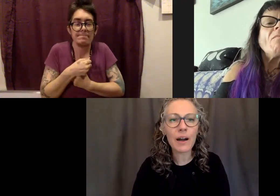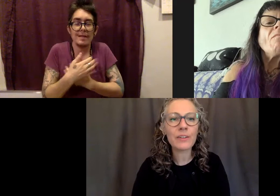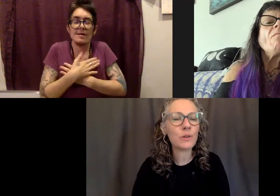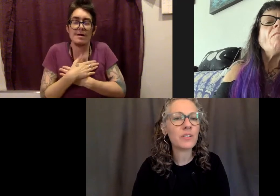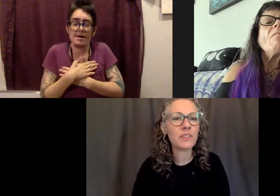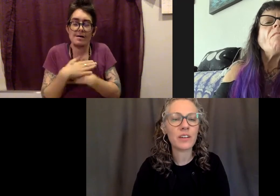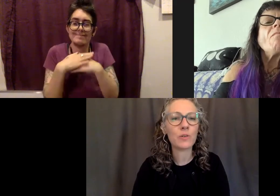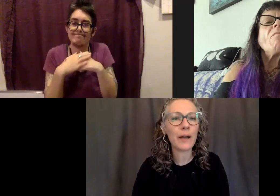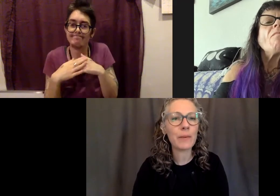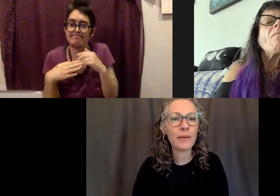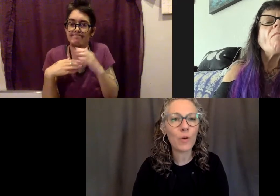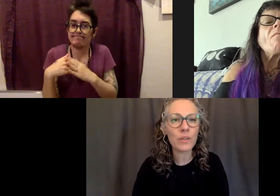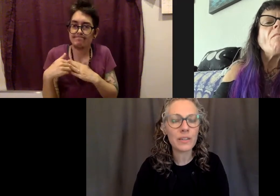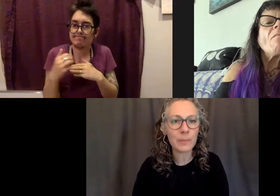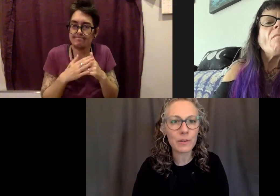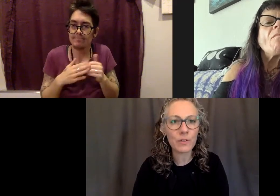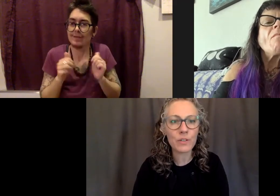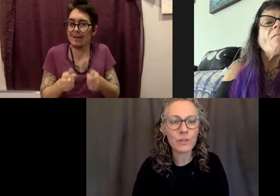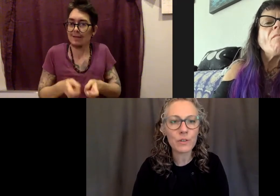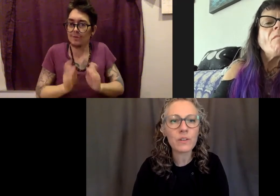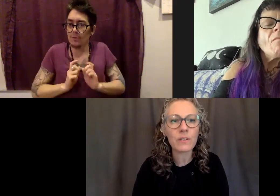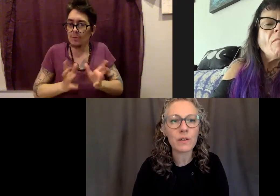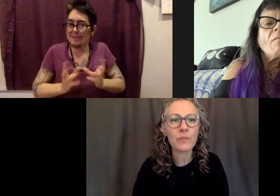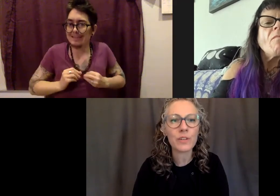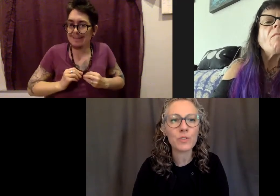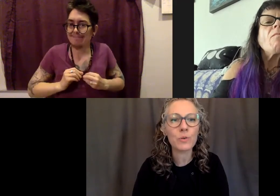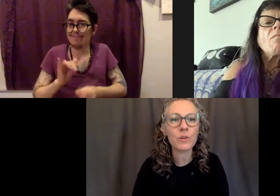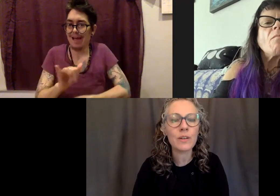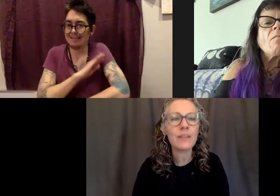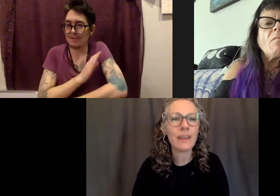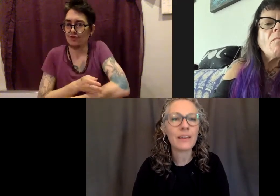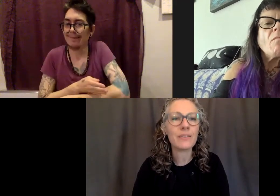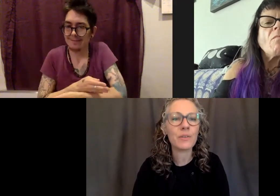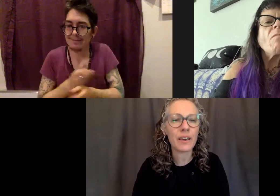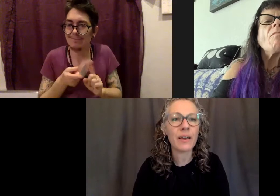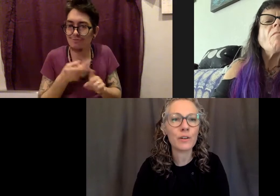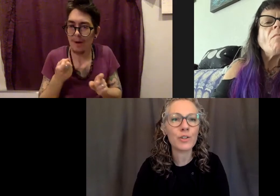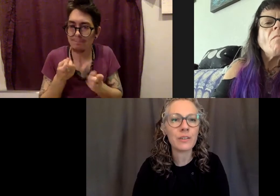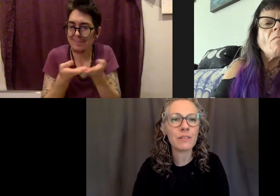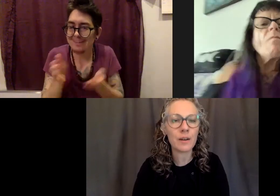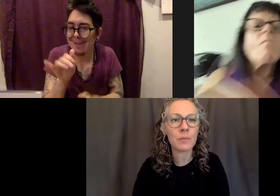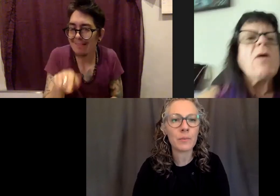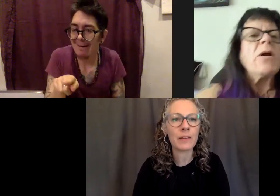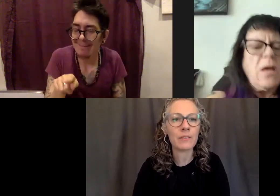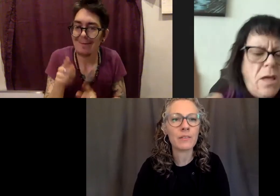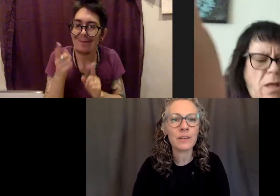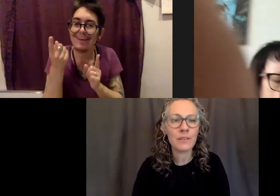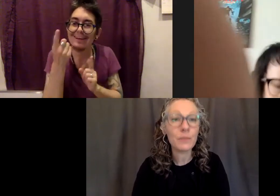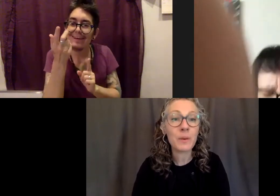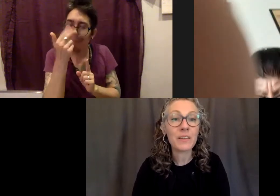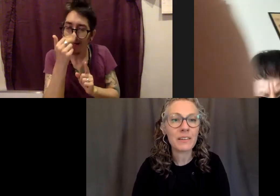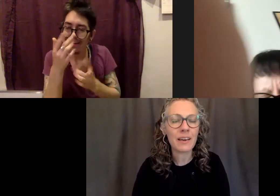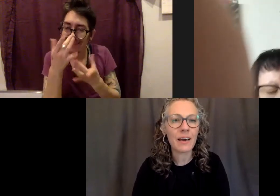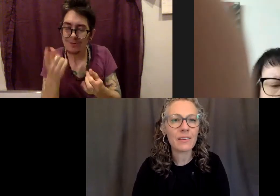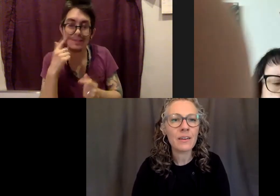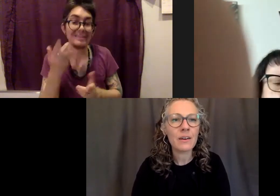pillow, I totally suggest grab it, hold it, keep it close to you, use it as a comforting tool. That can give you that energy and from